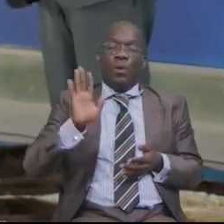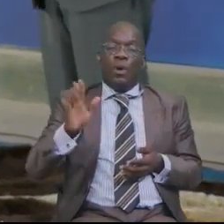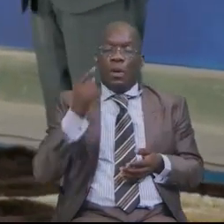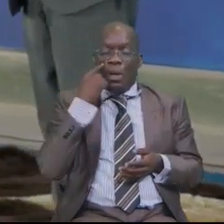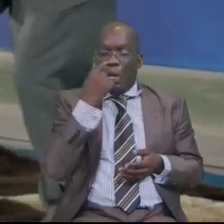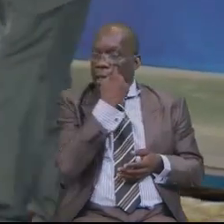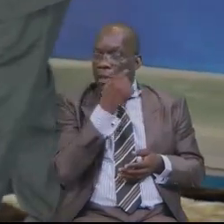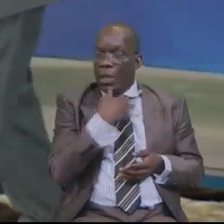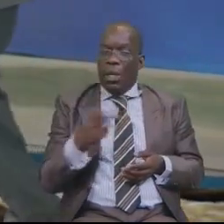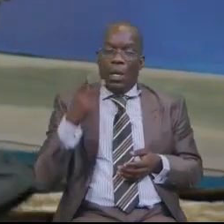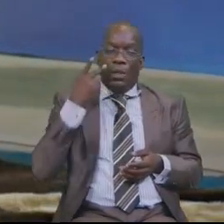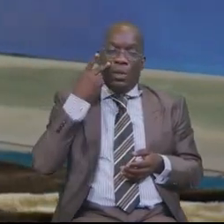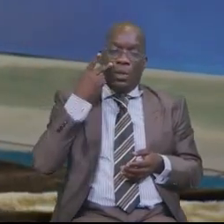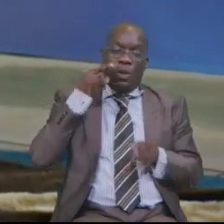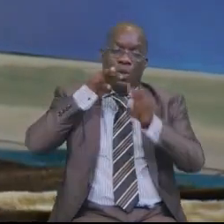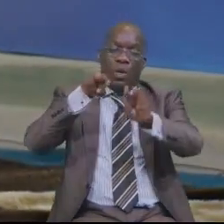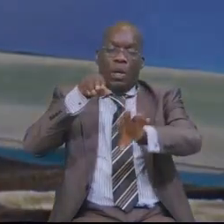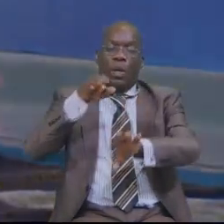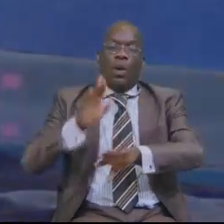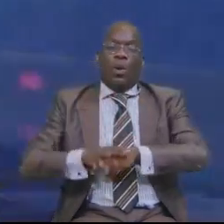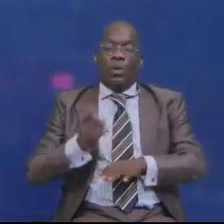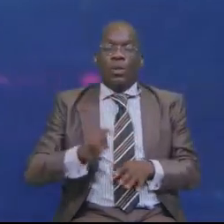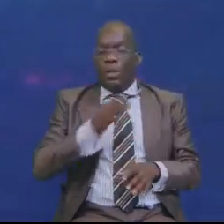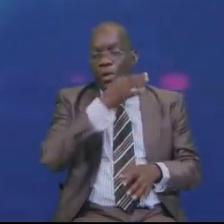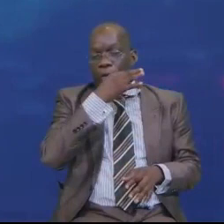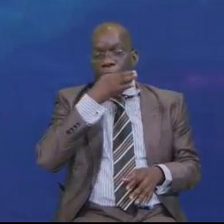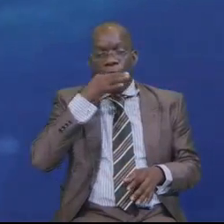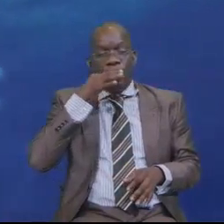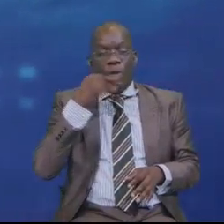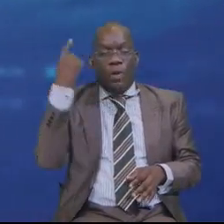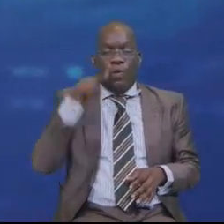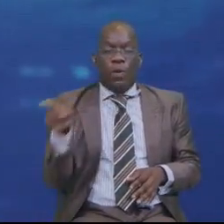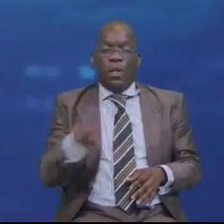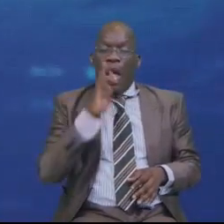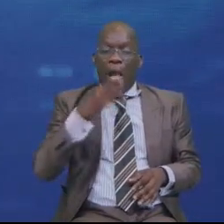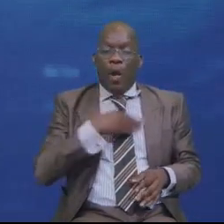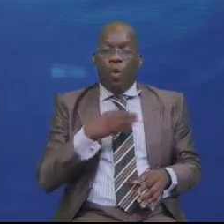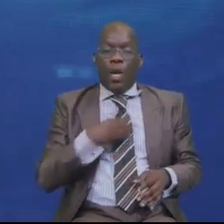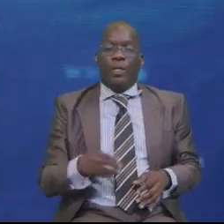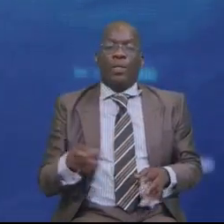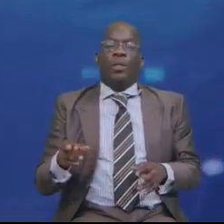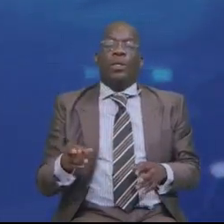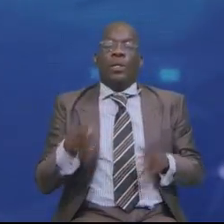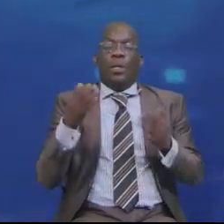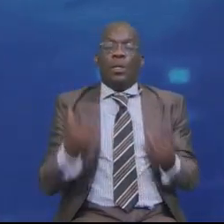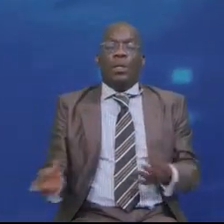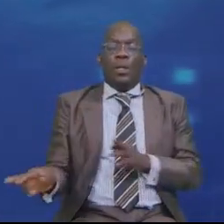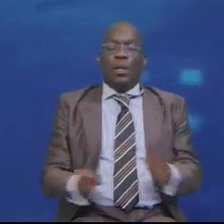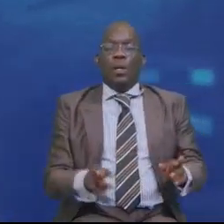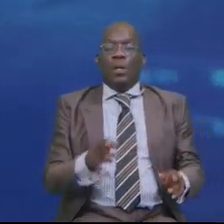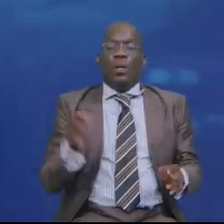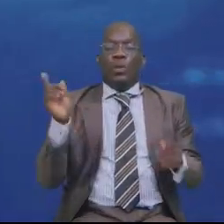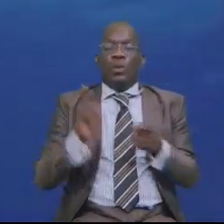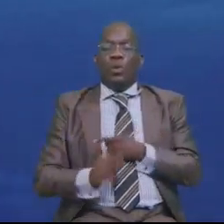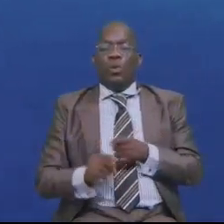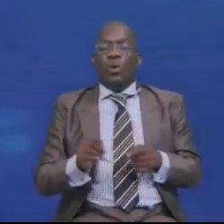look on the fields, for they are white already to harvest. It says this should